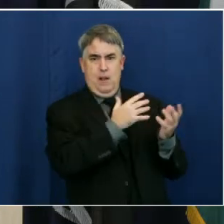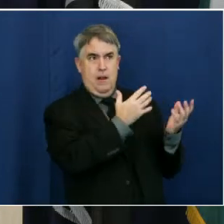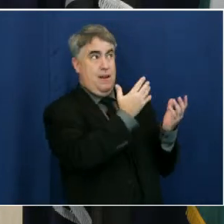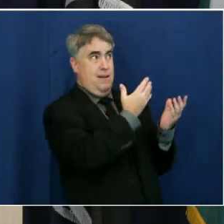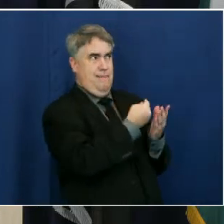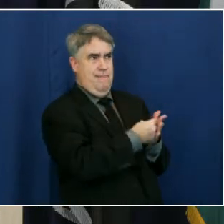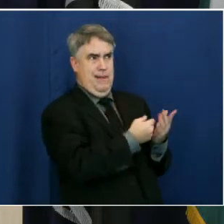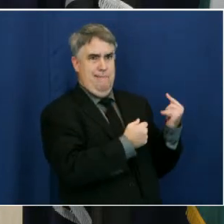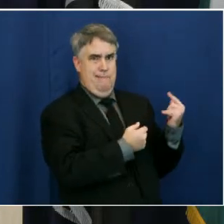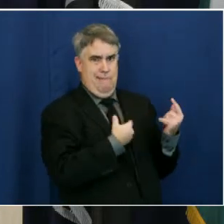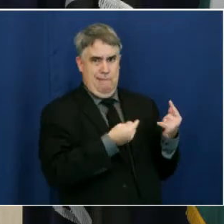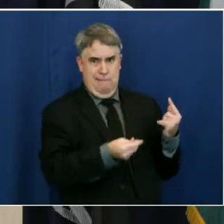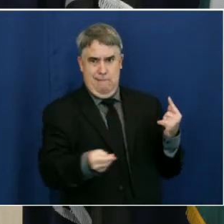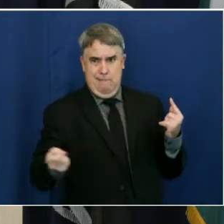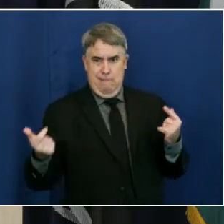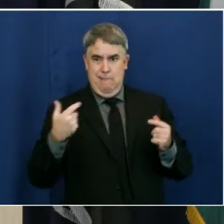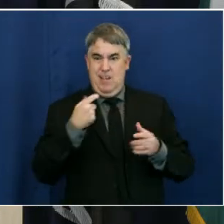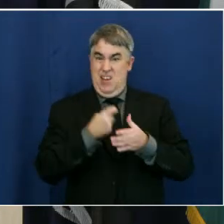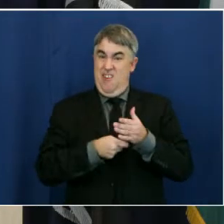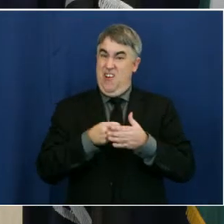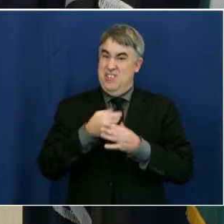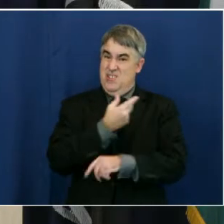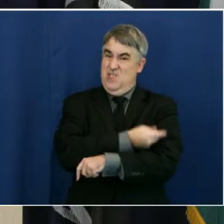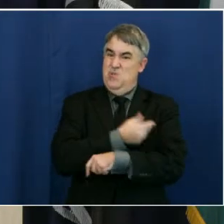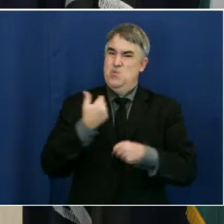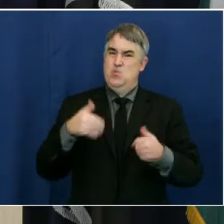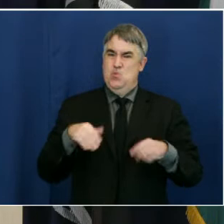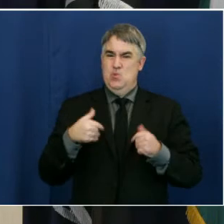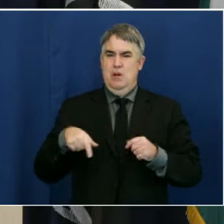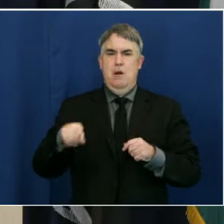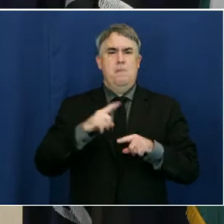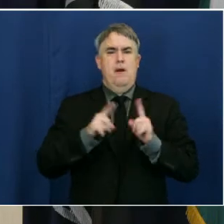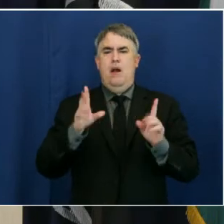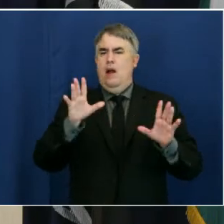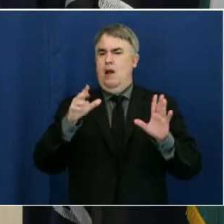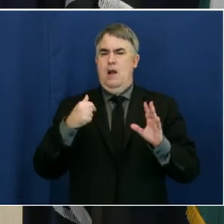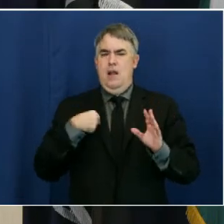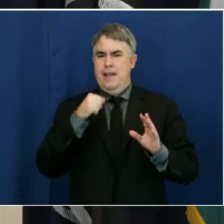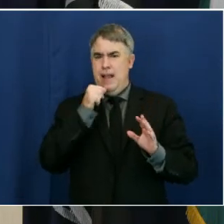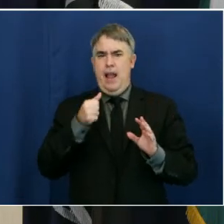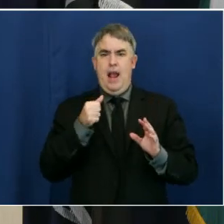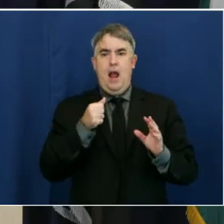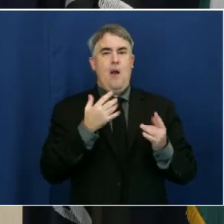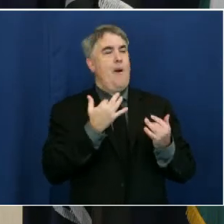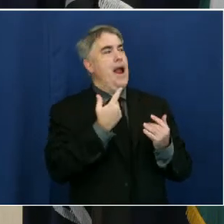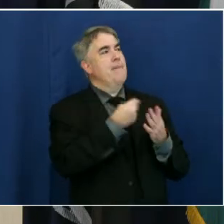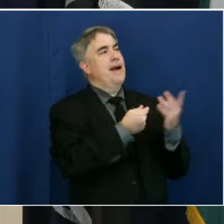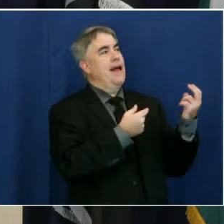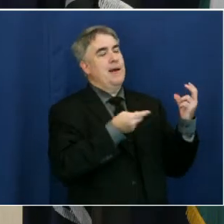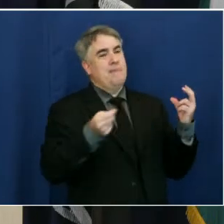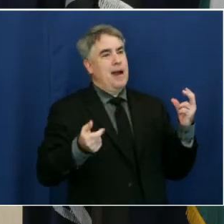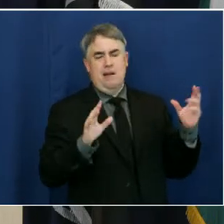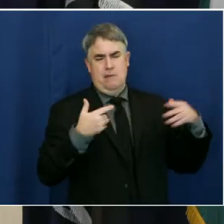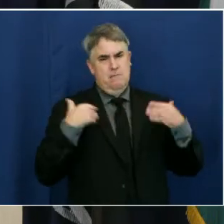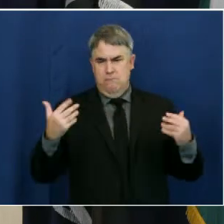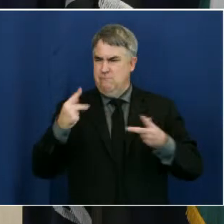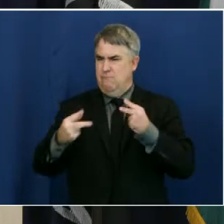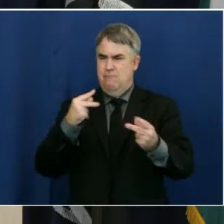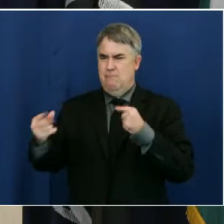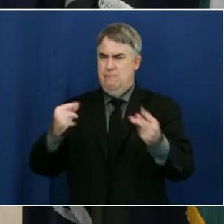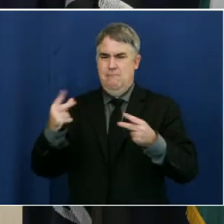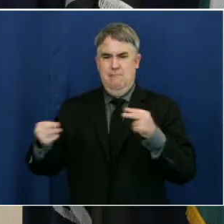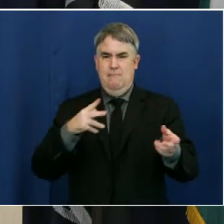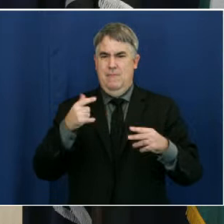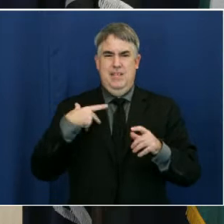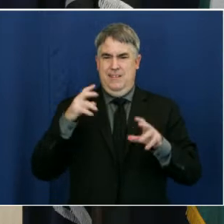that. But we're not going to let any of that hold us back now. We will continue to move as swiftly as we can, be as transparent as possible with you